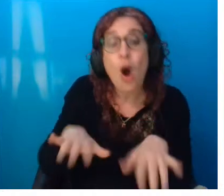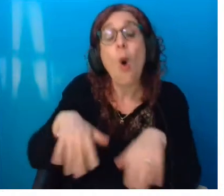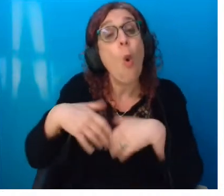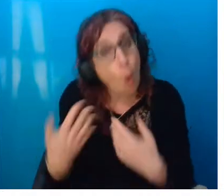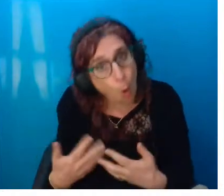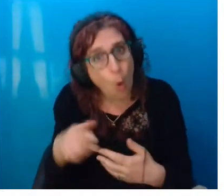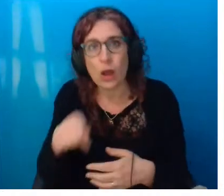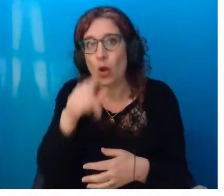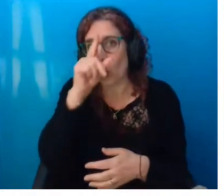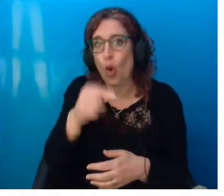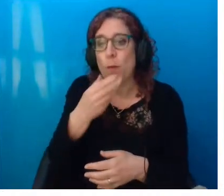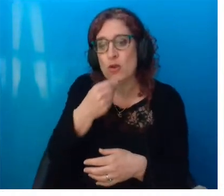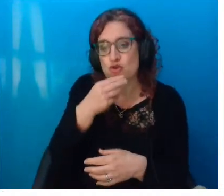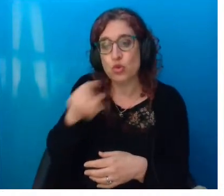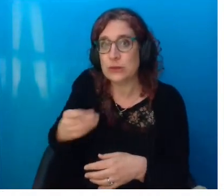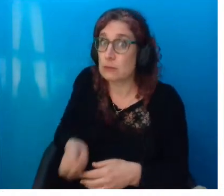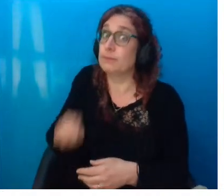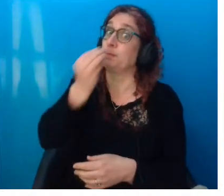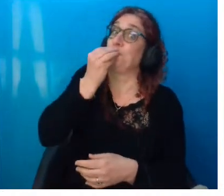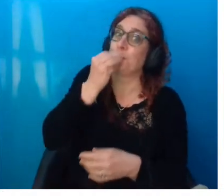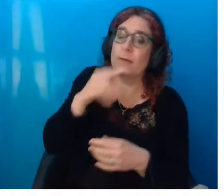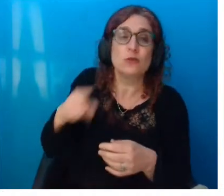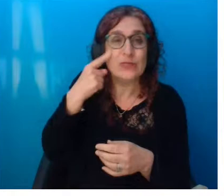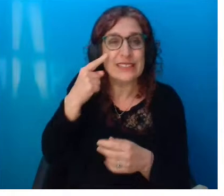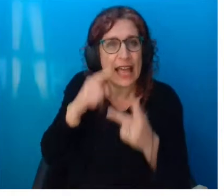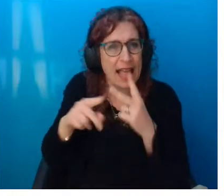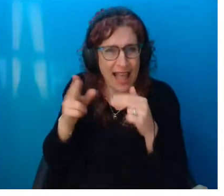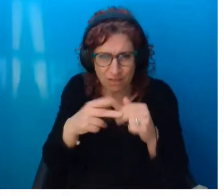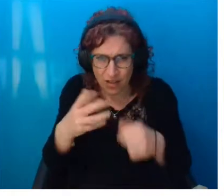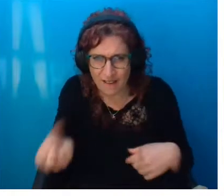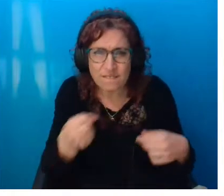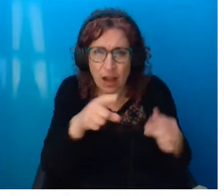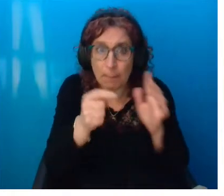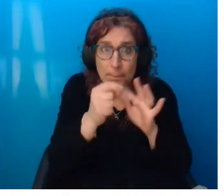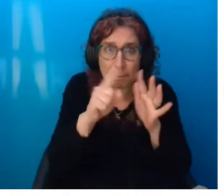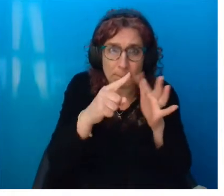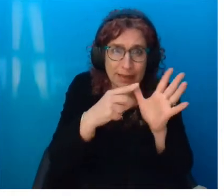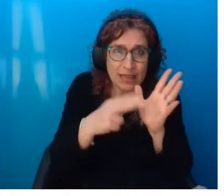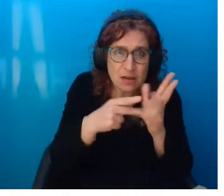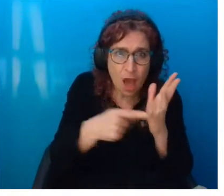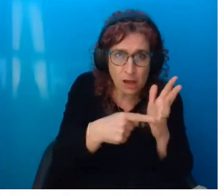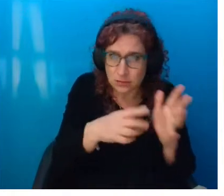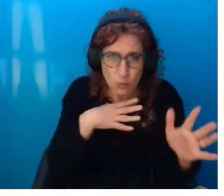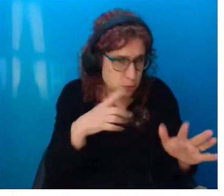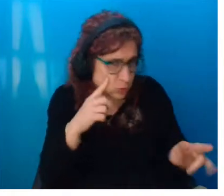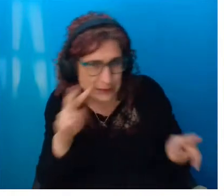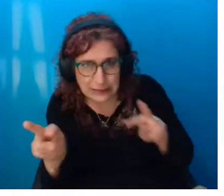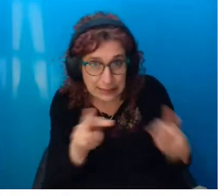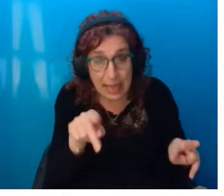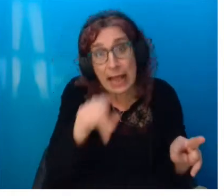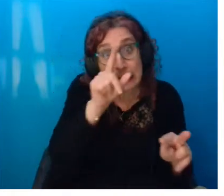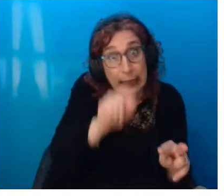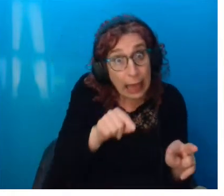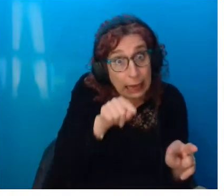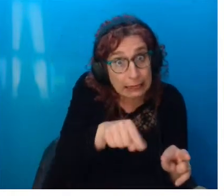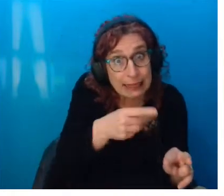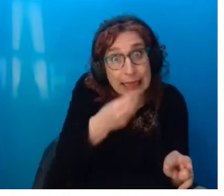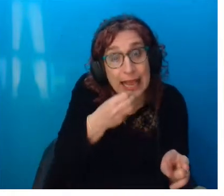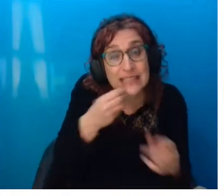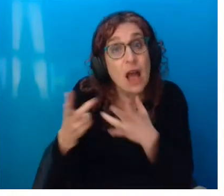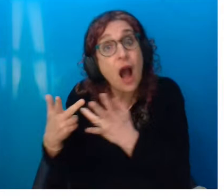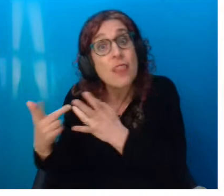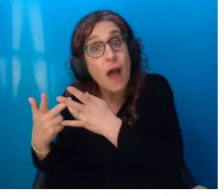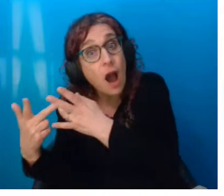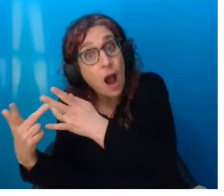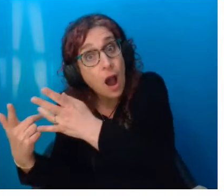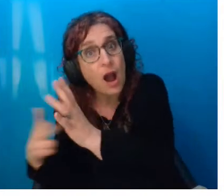safe cross-reactivity. So for instance, if they've got peanut allergy, you might sometimes look to see whether they're able to ingest other nuts, such as